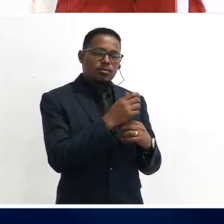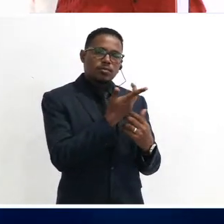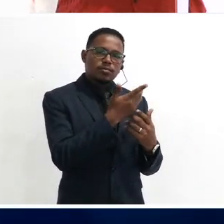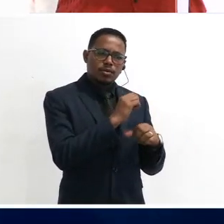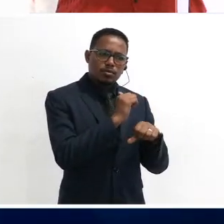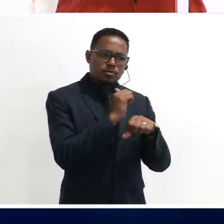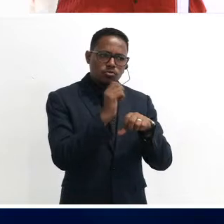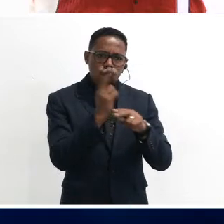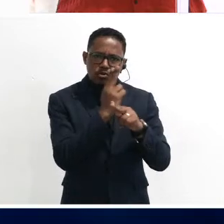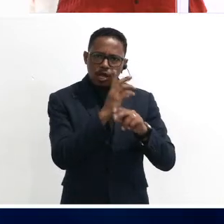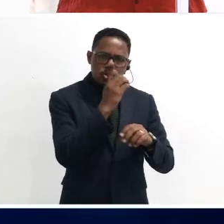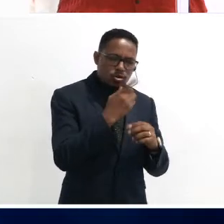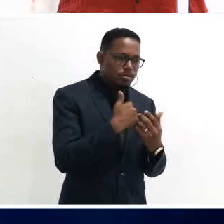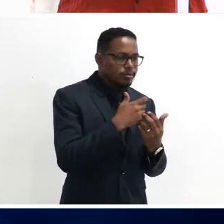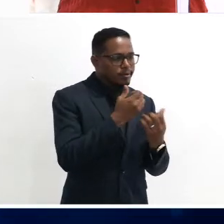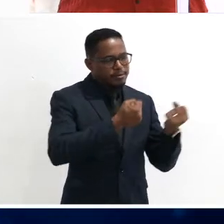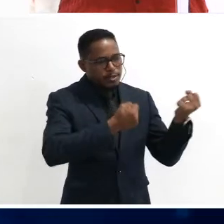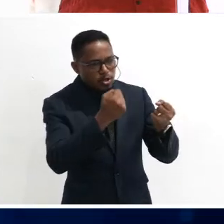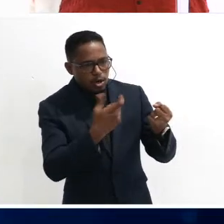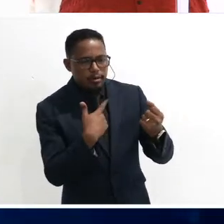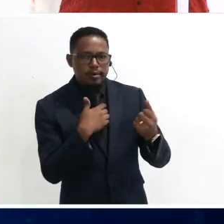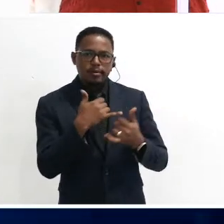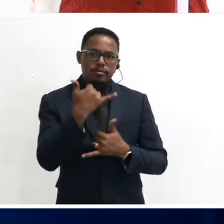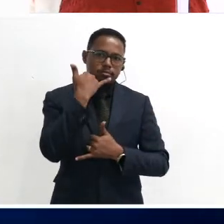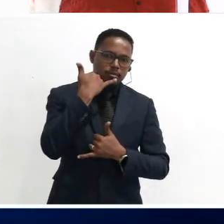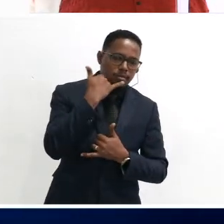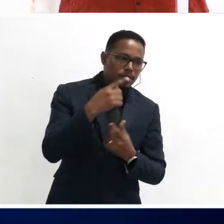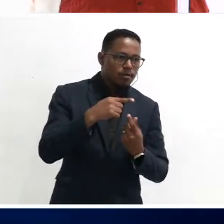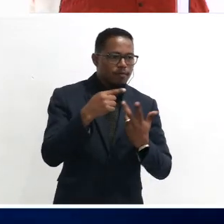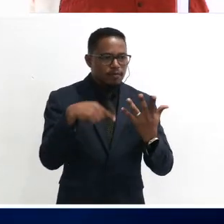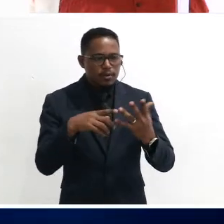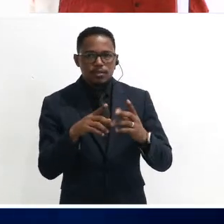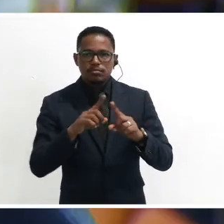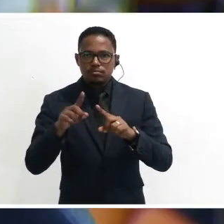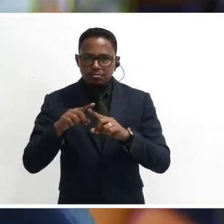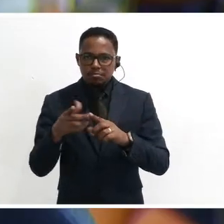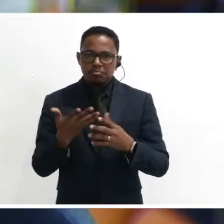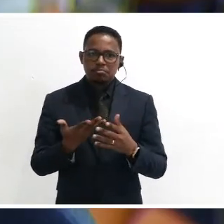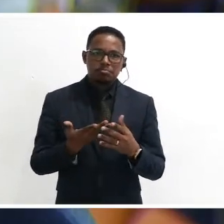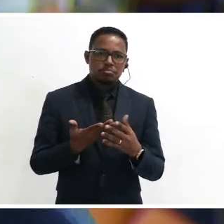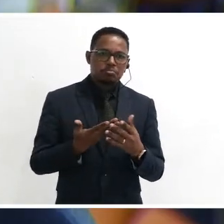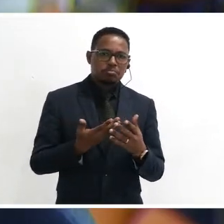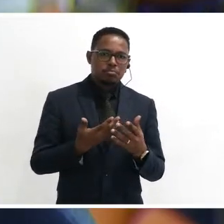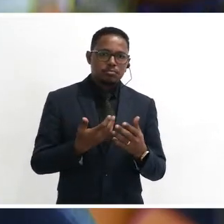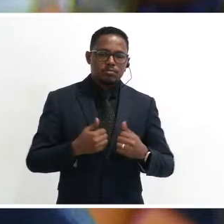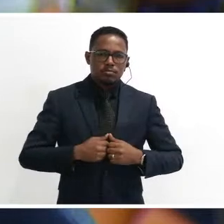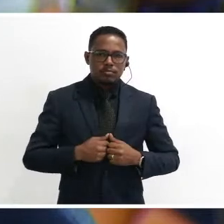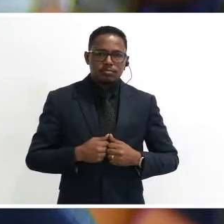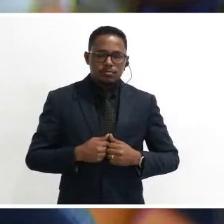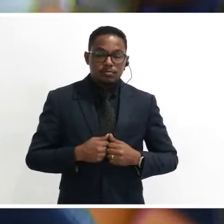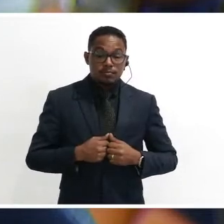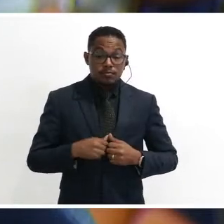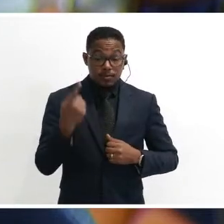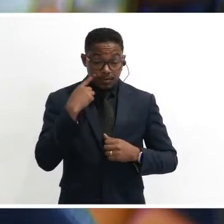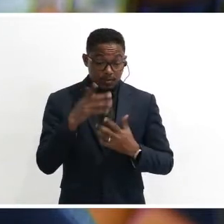of package, and in the middle is the device, whether it's a processor, an ASIC, or whatever.